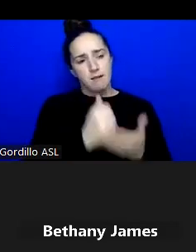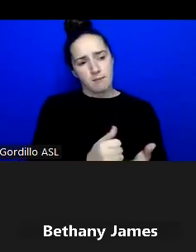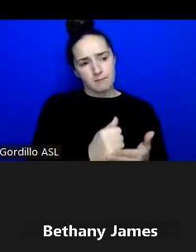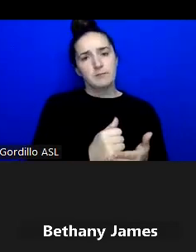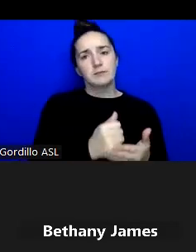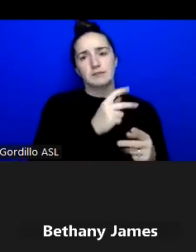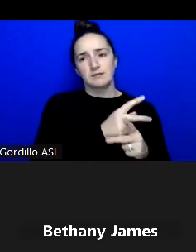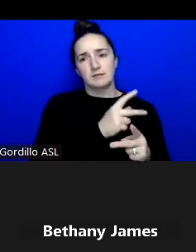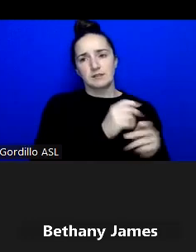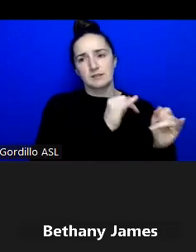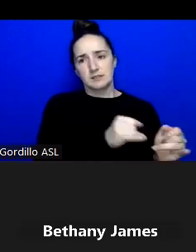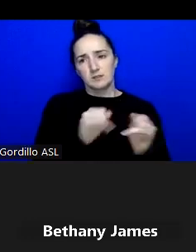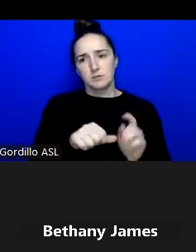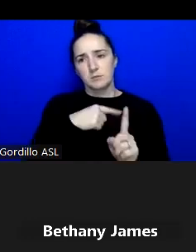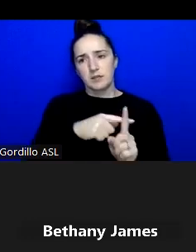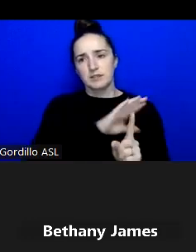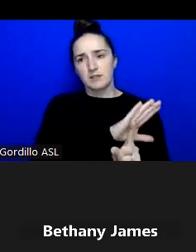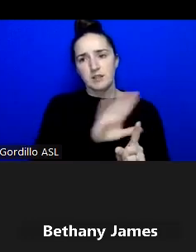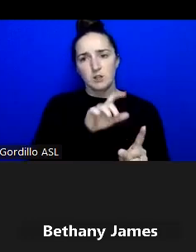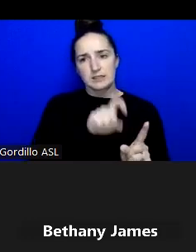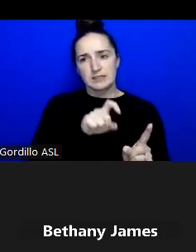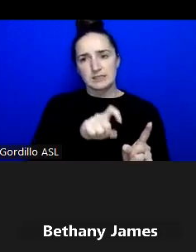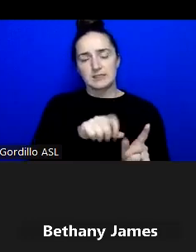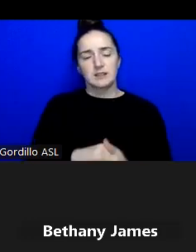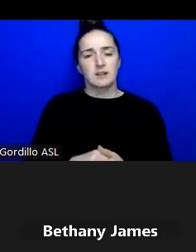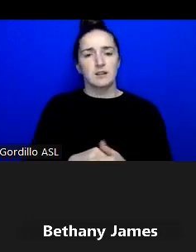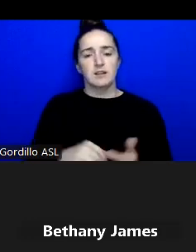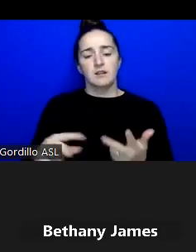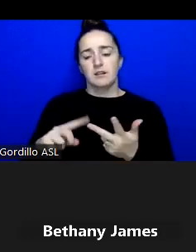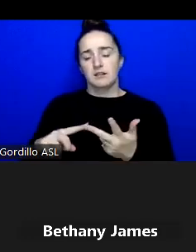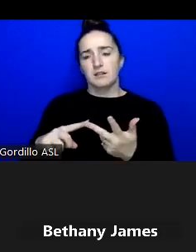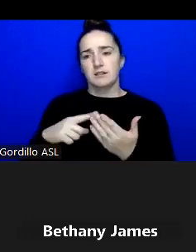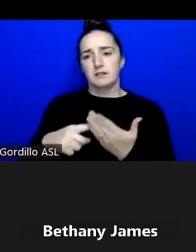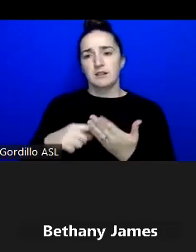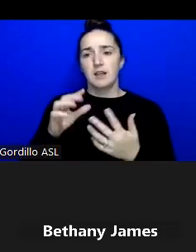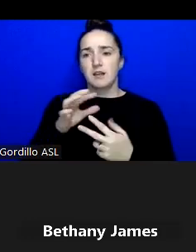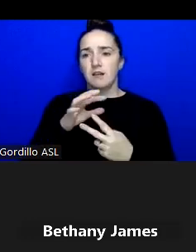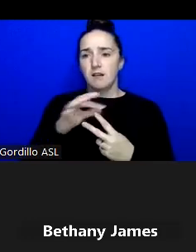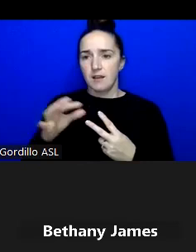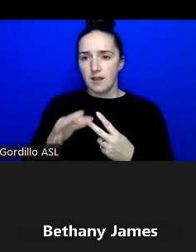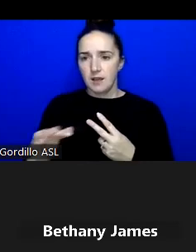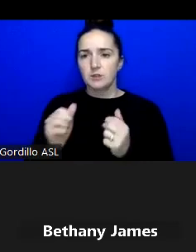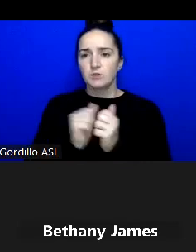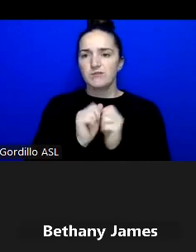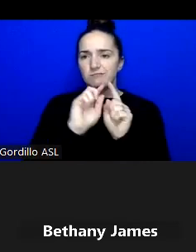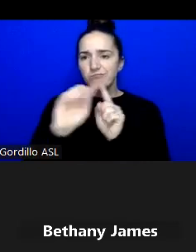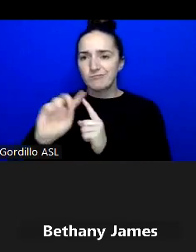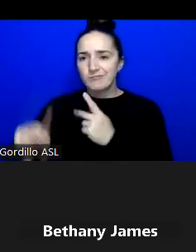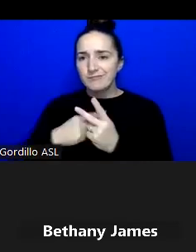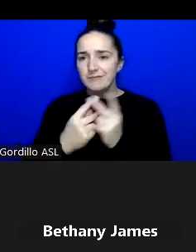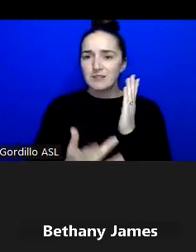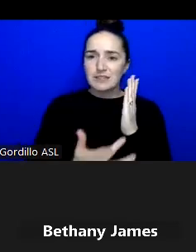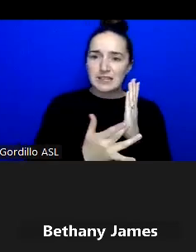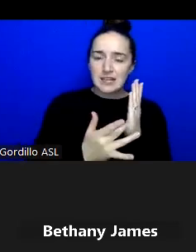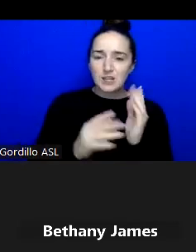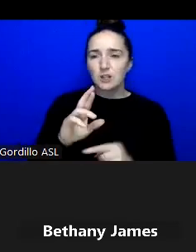needs may be. Options as far as different types of technology, including prescription